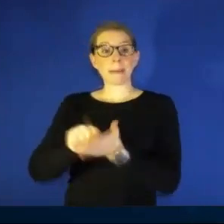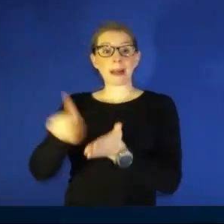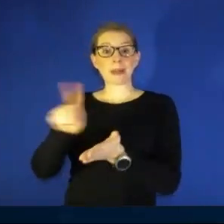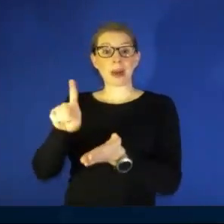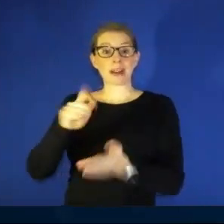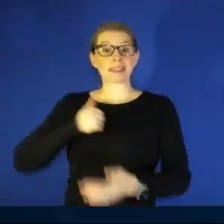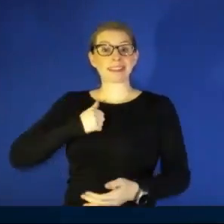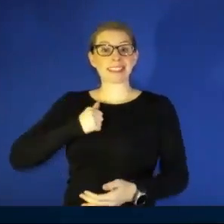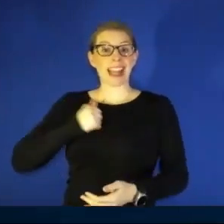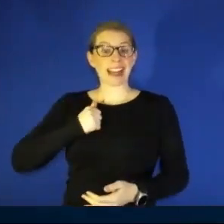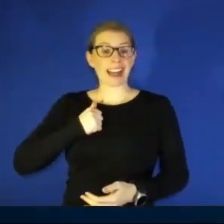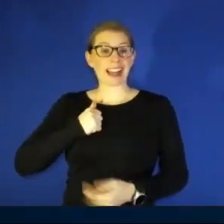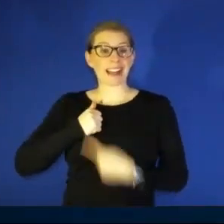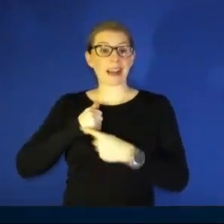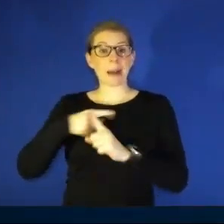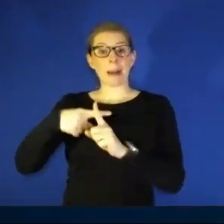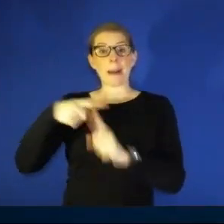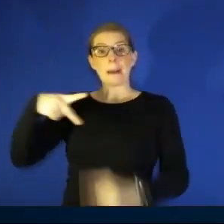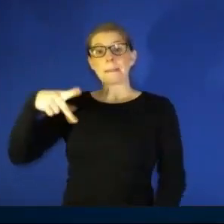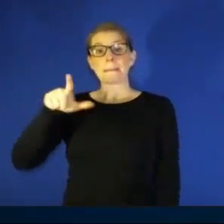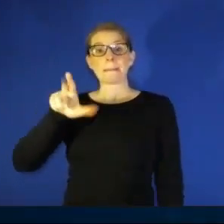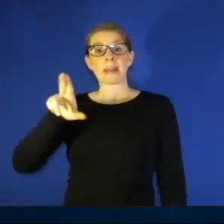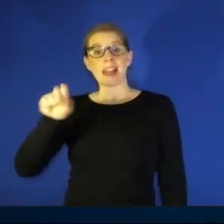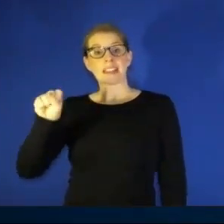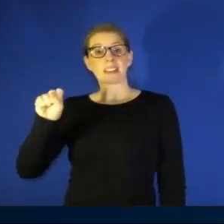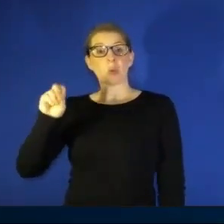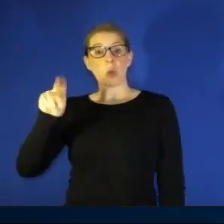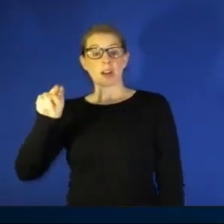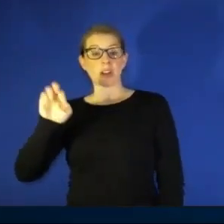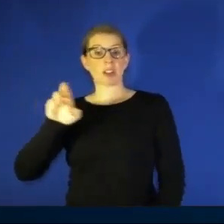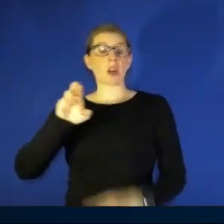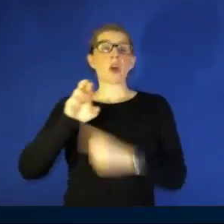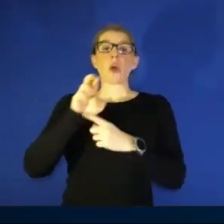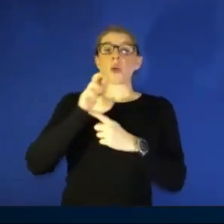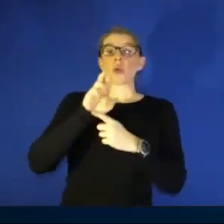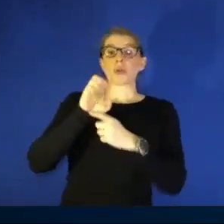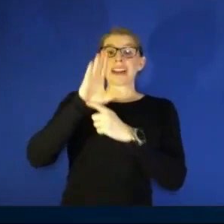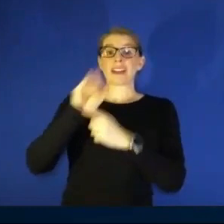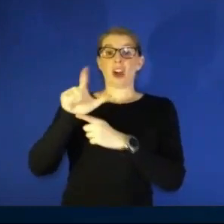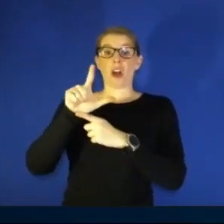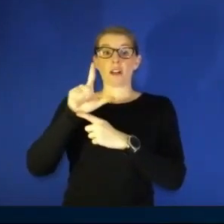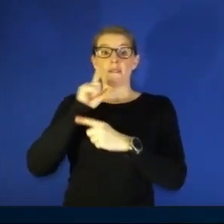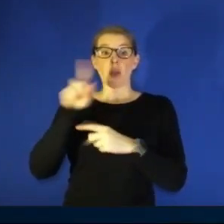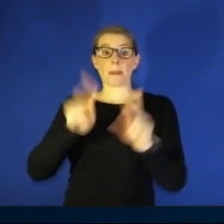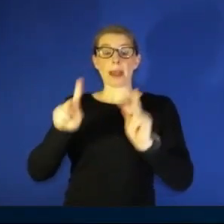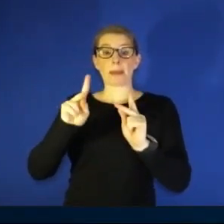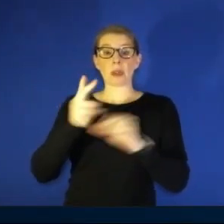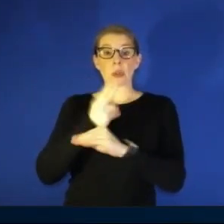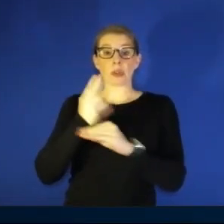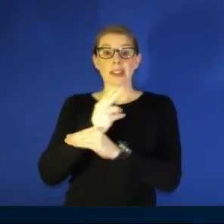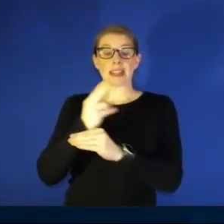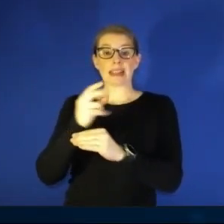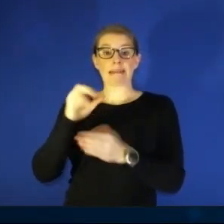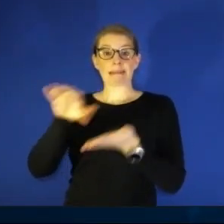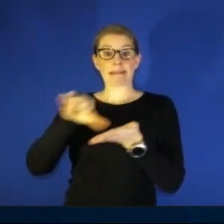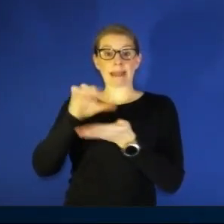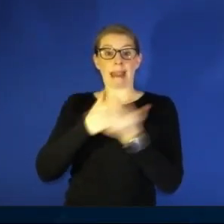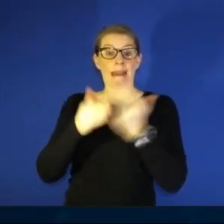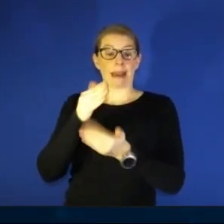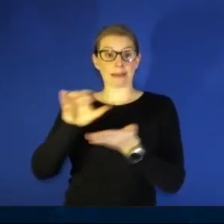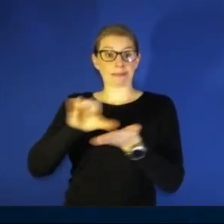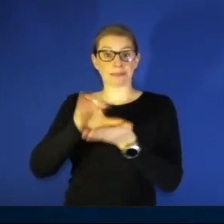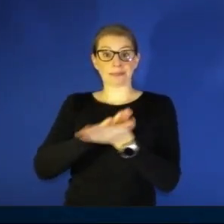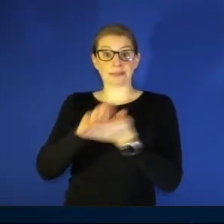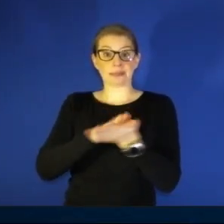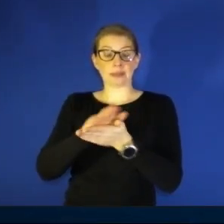journal PLOS ONE. And a major recall for those who use hand lotions. Check this out. Jergens is recalling its 3